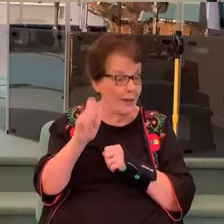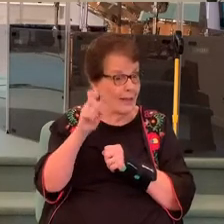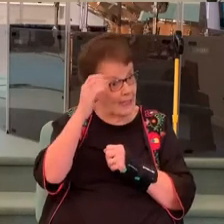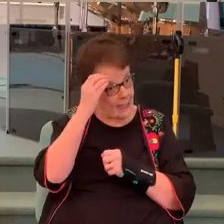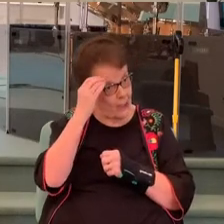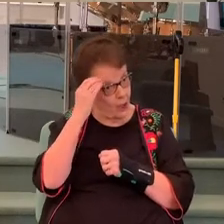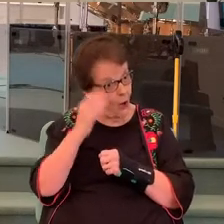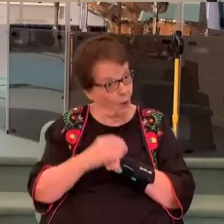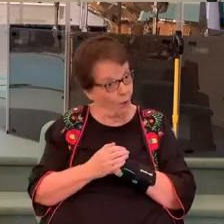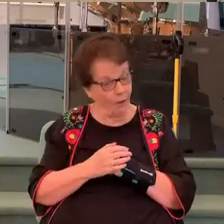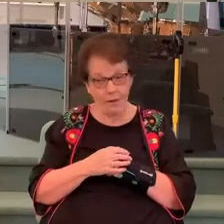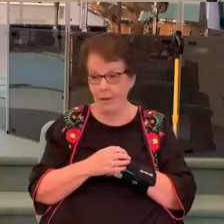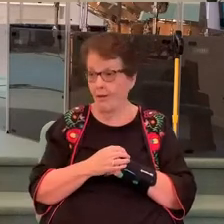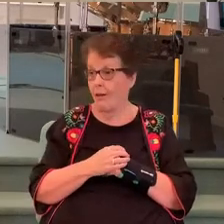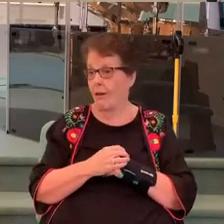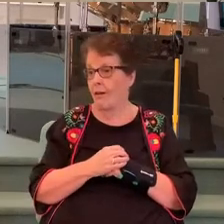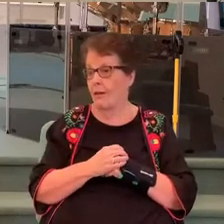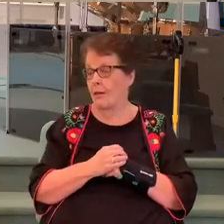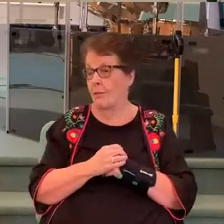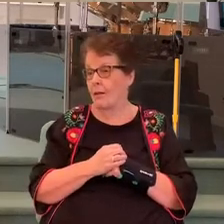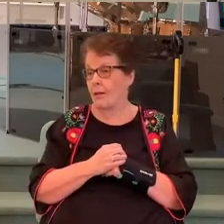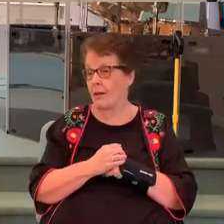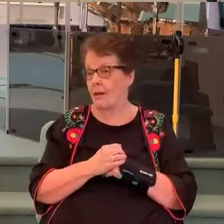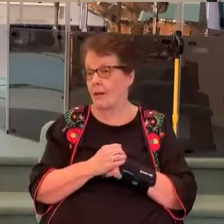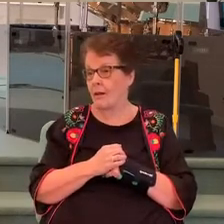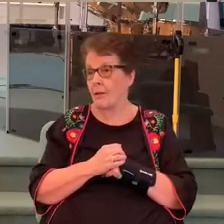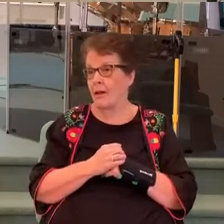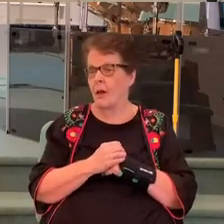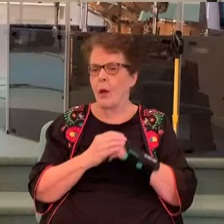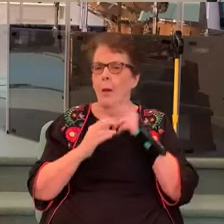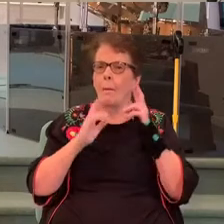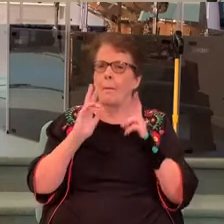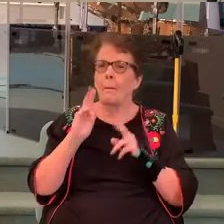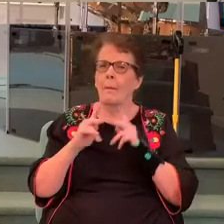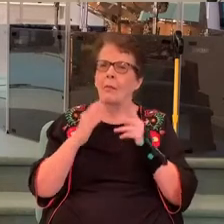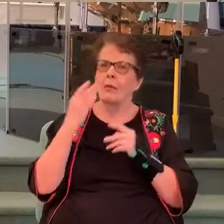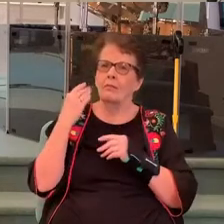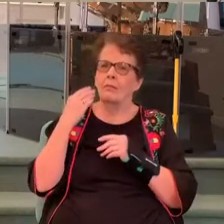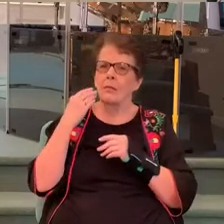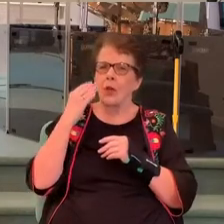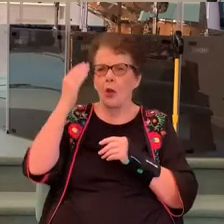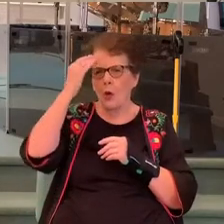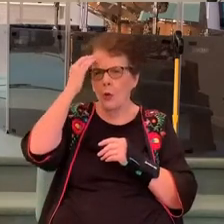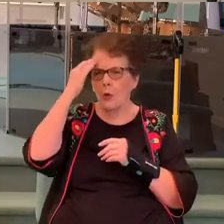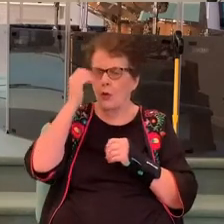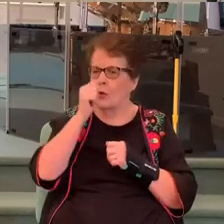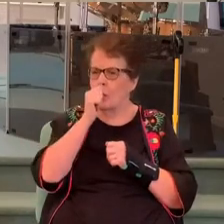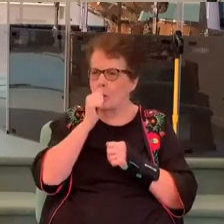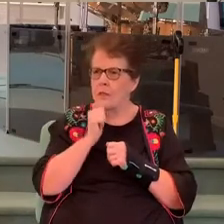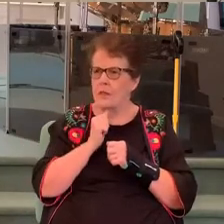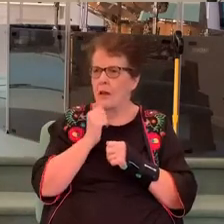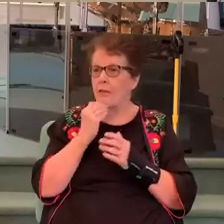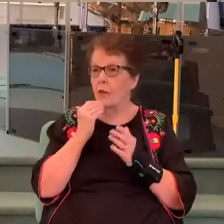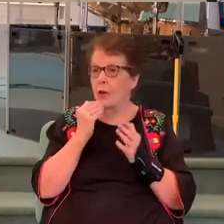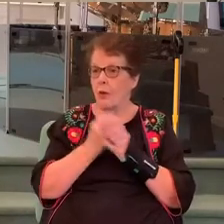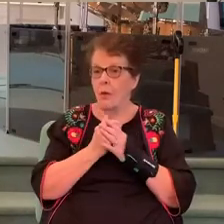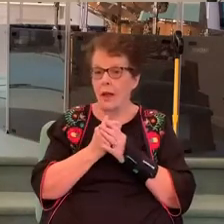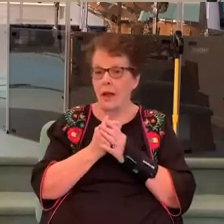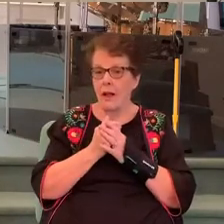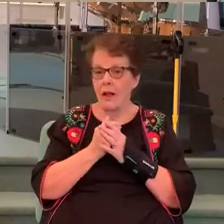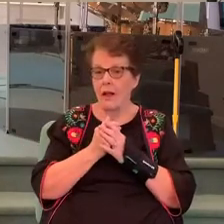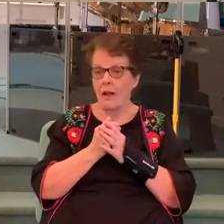This was being written to a group of people that knew suffering well. They knew what it felt like to have to leave their home because of the